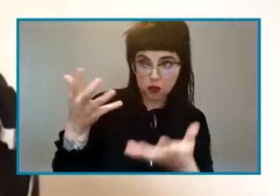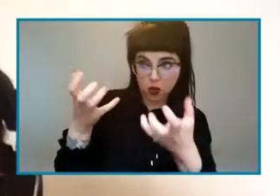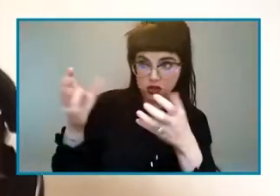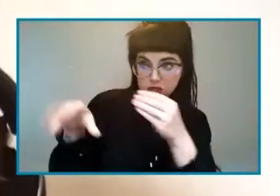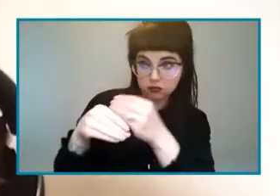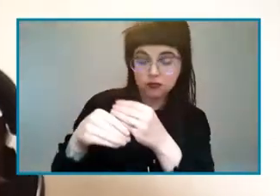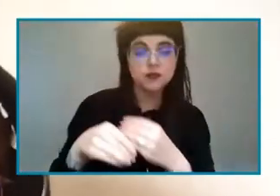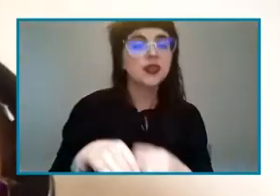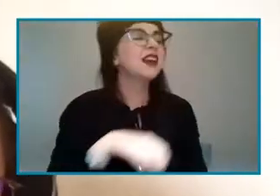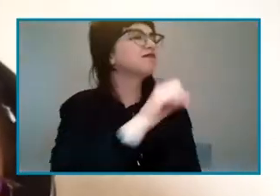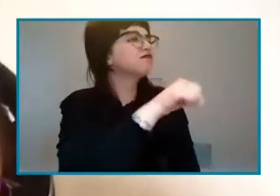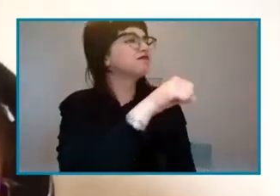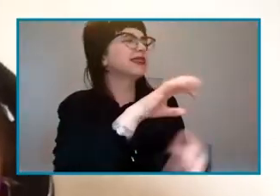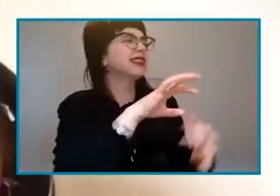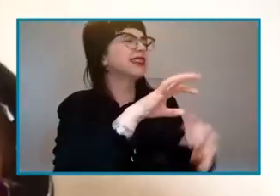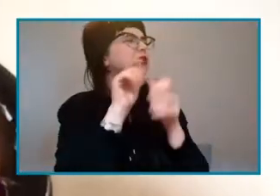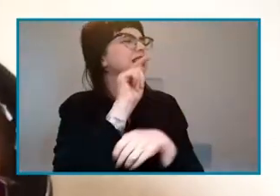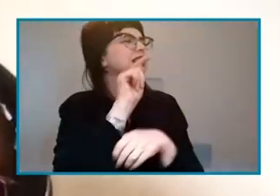saying.